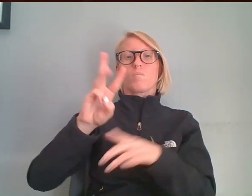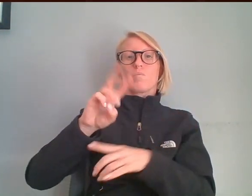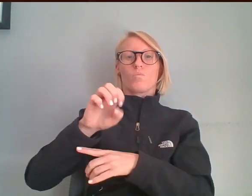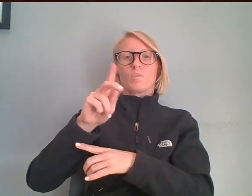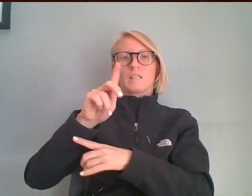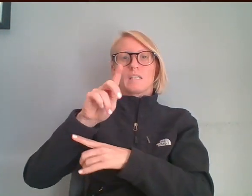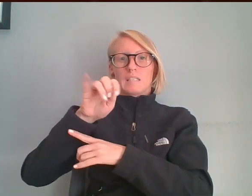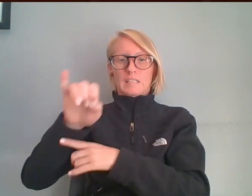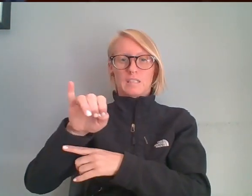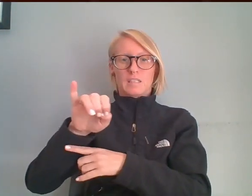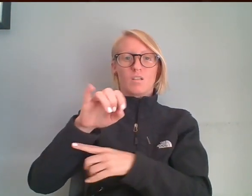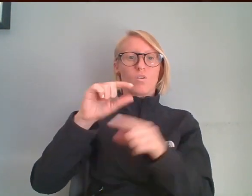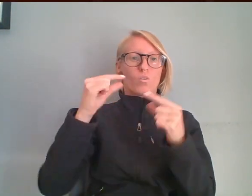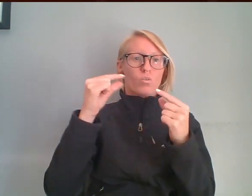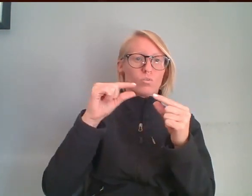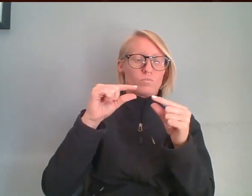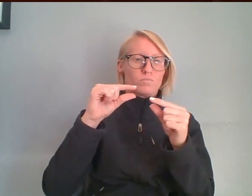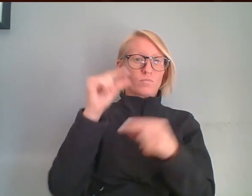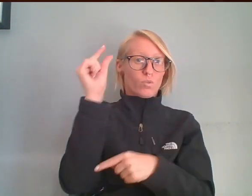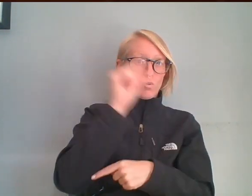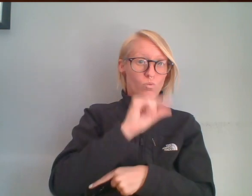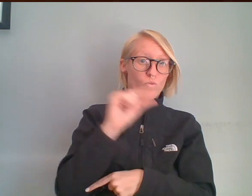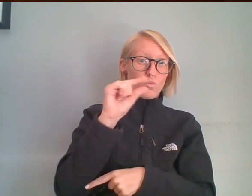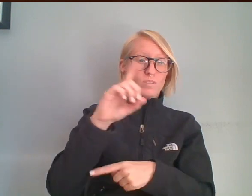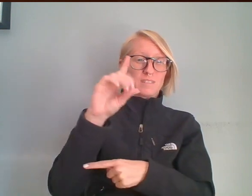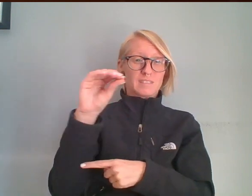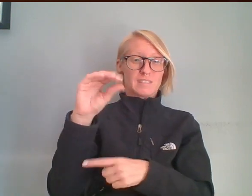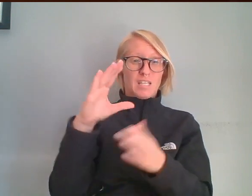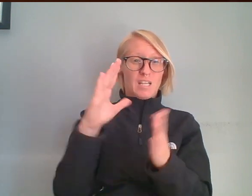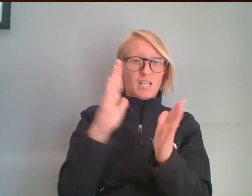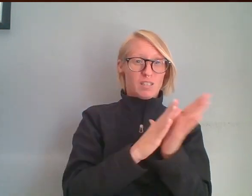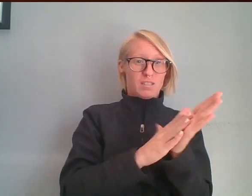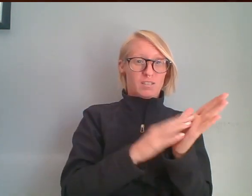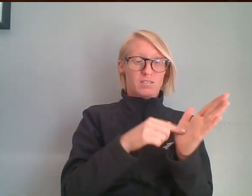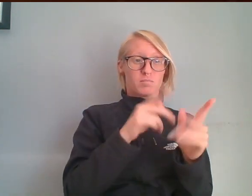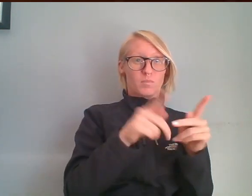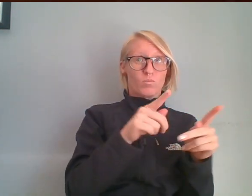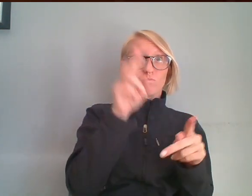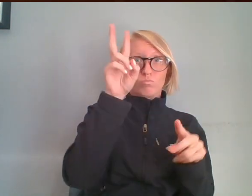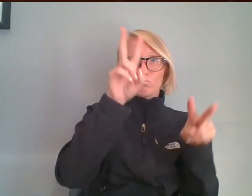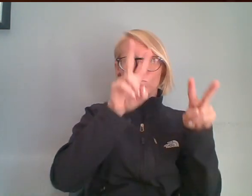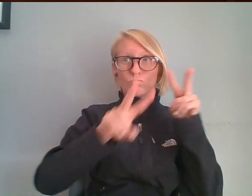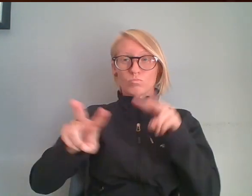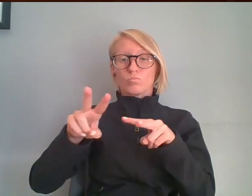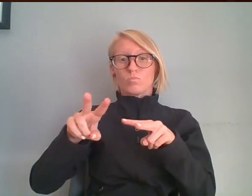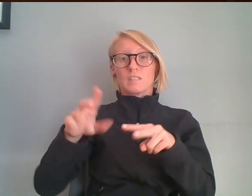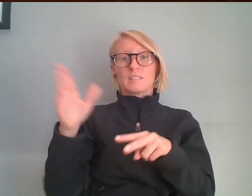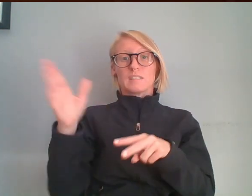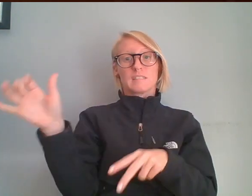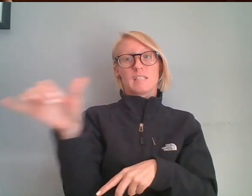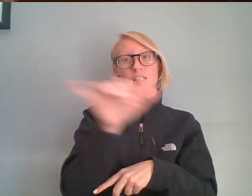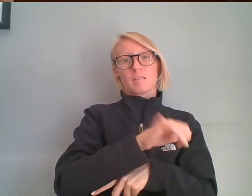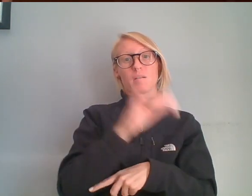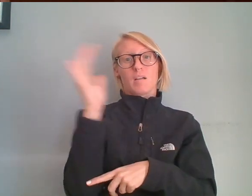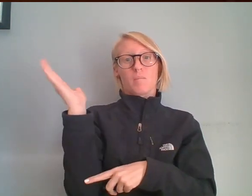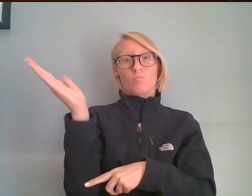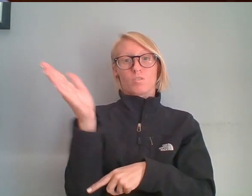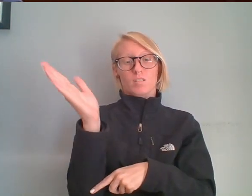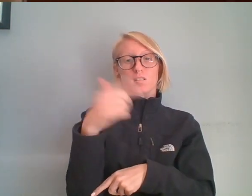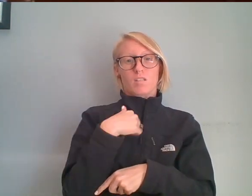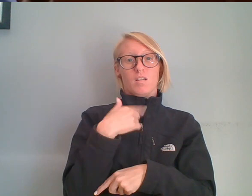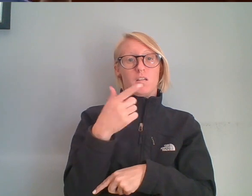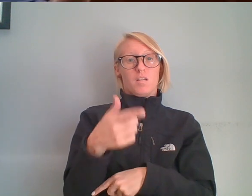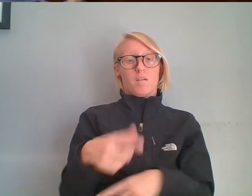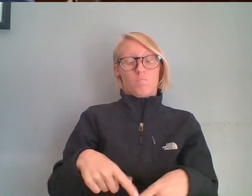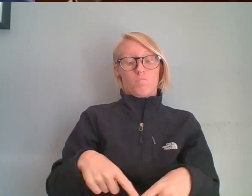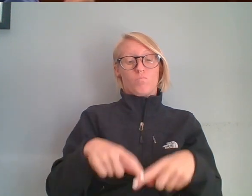some collaborative tool where people can be doing things and you can be monitoring that while you're presenting. So I might take some breaks.